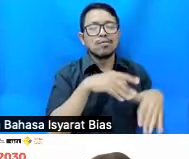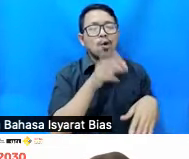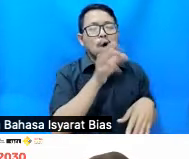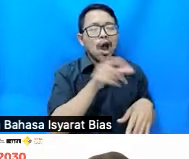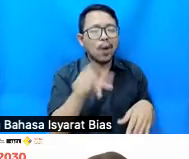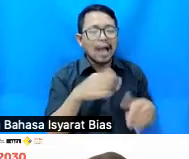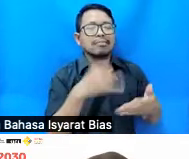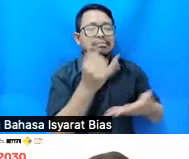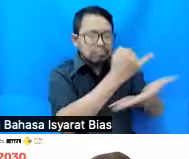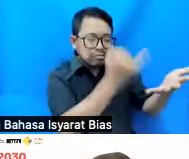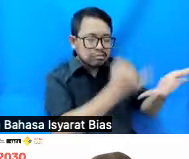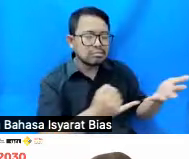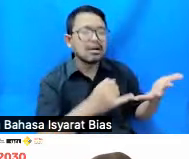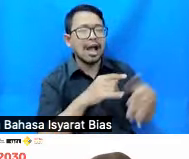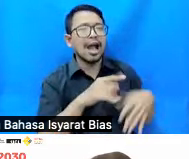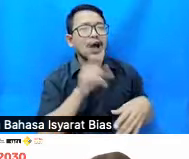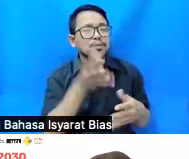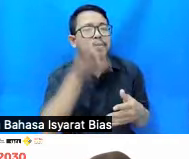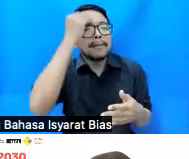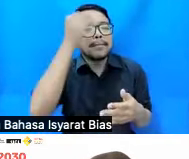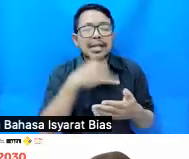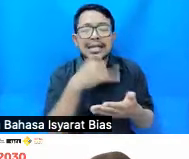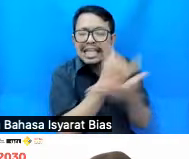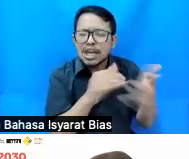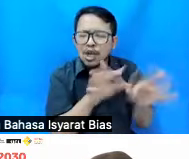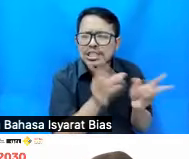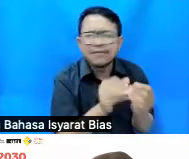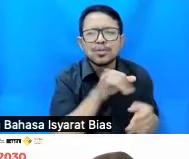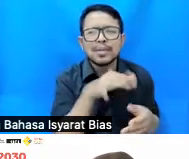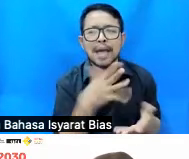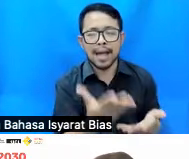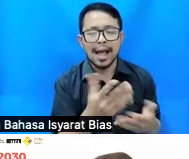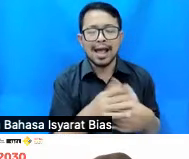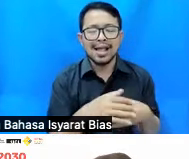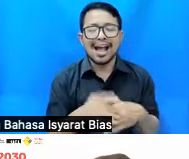sure that the interventions that are implemented are of good quality.